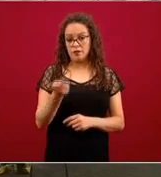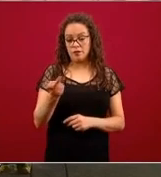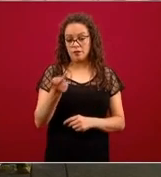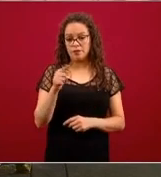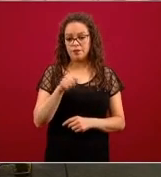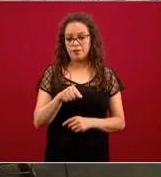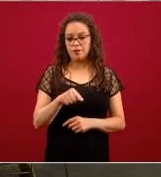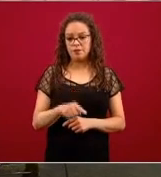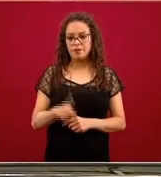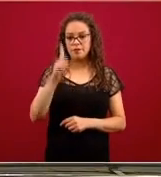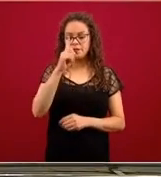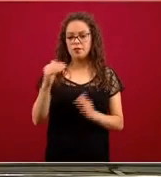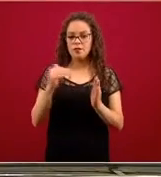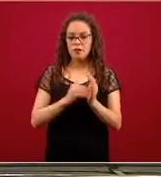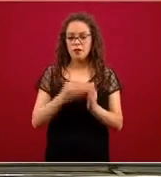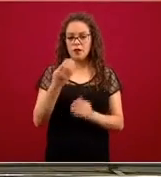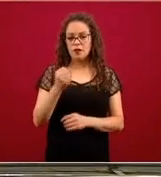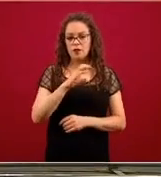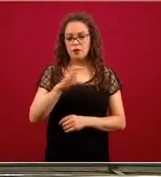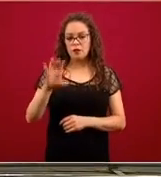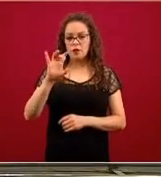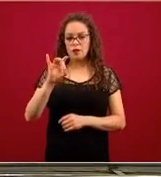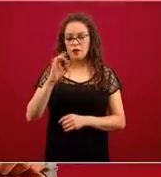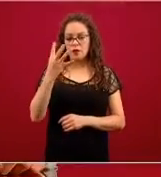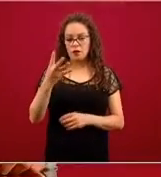Regarding the second question,